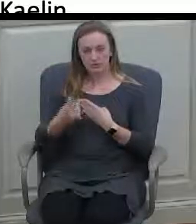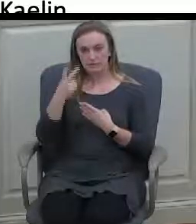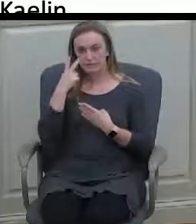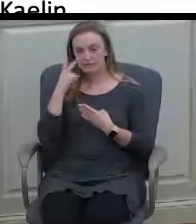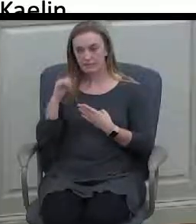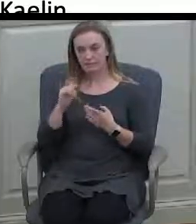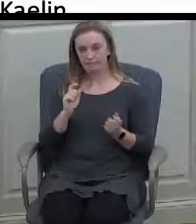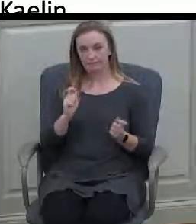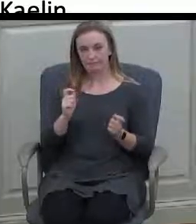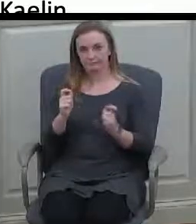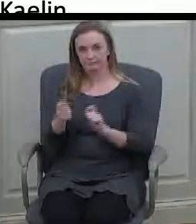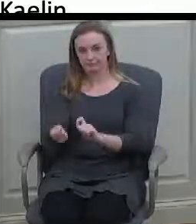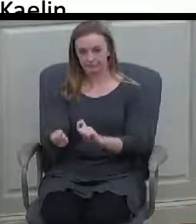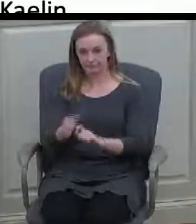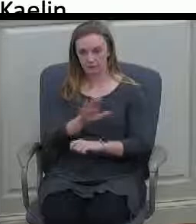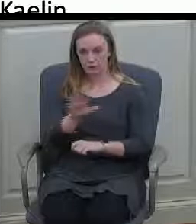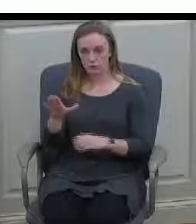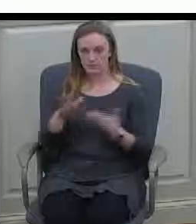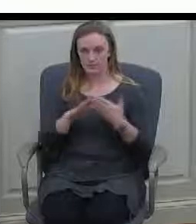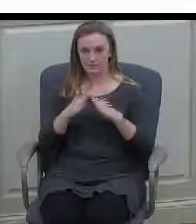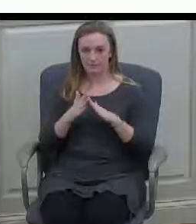this transformation in your city.